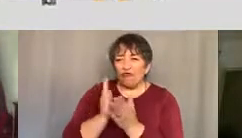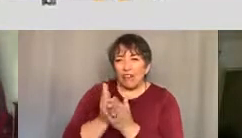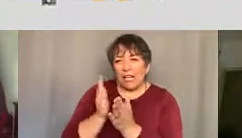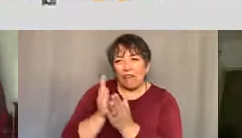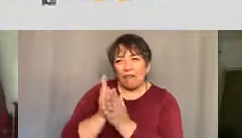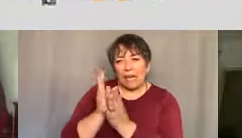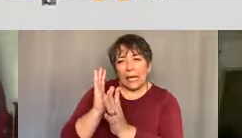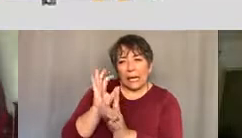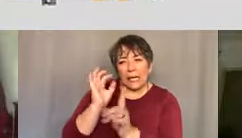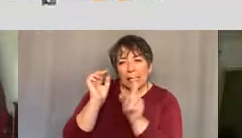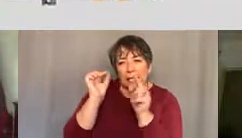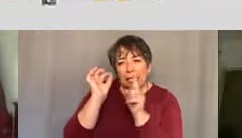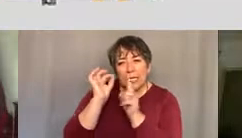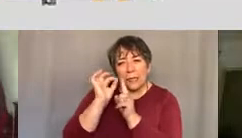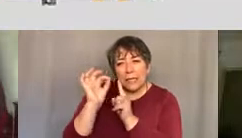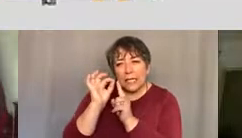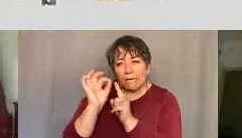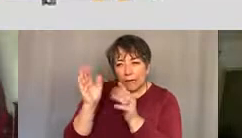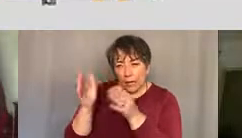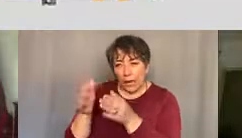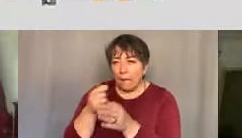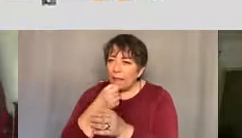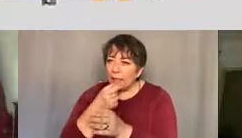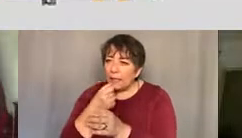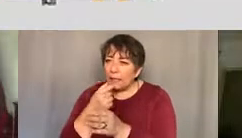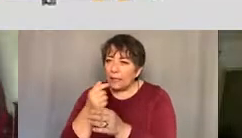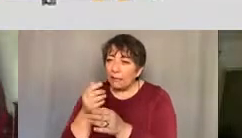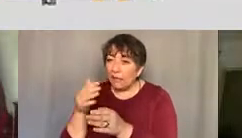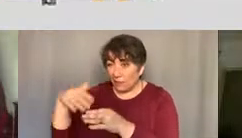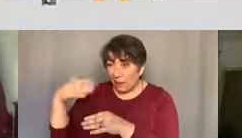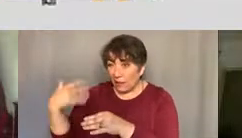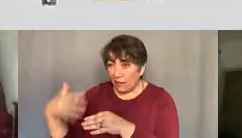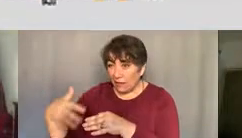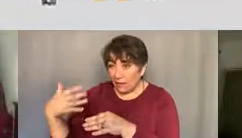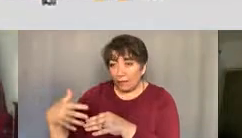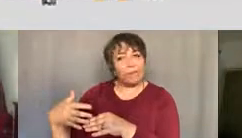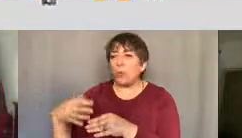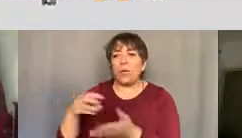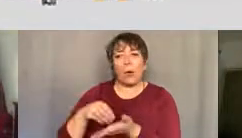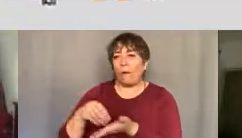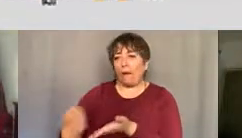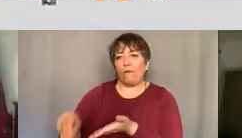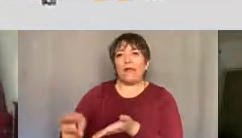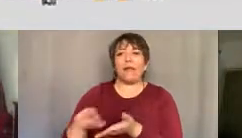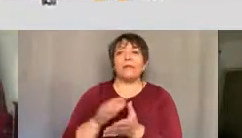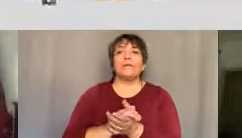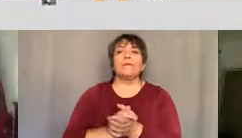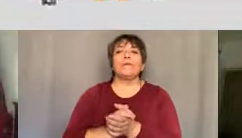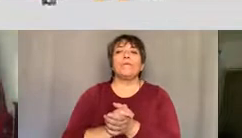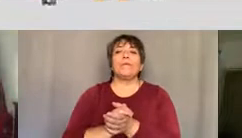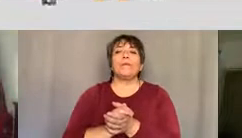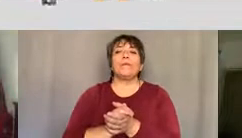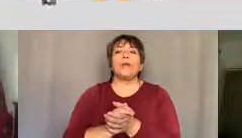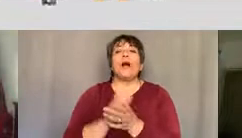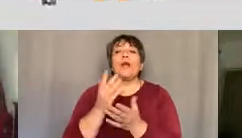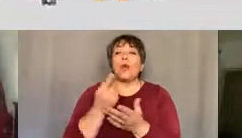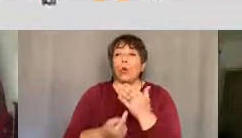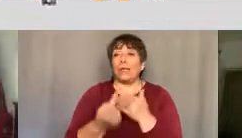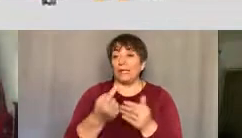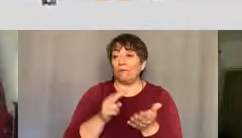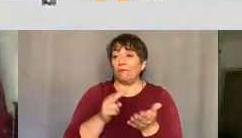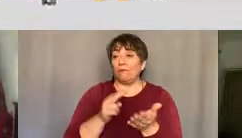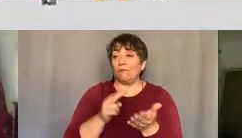funding. And just as an interesting fact, the pharmacy workforce, so that's pharmacists and registered